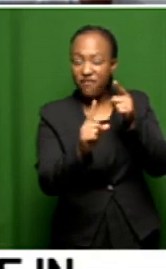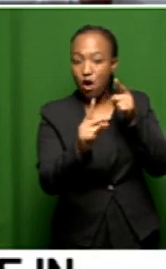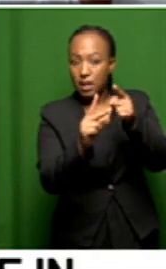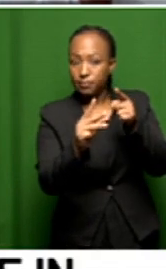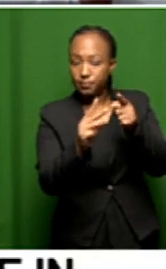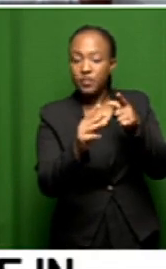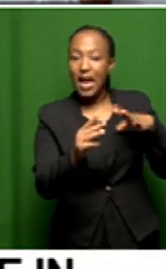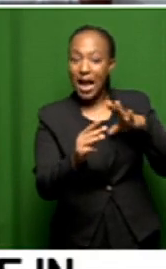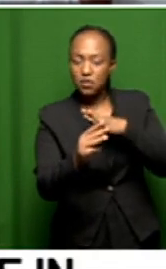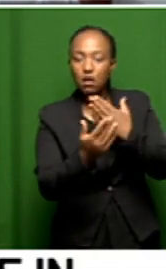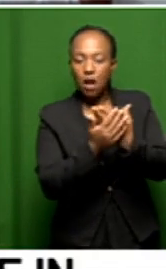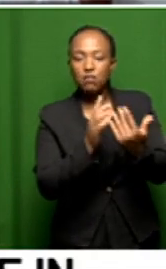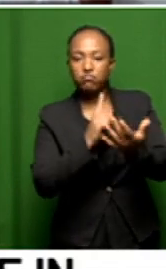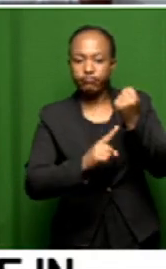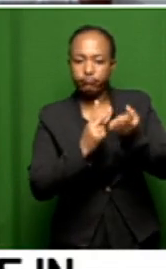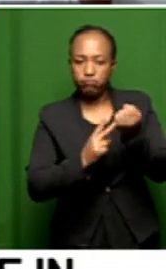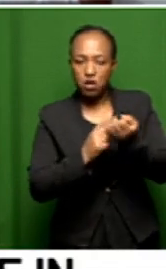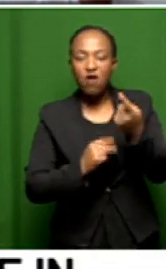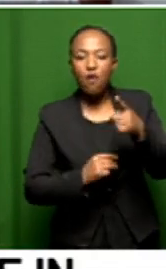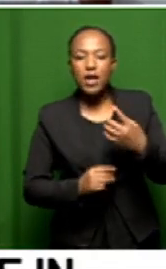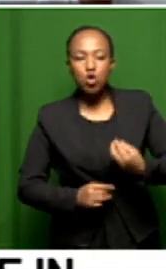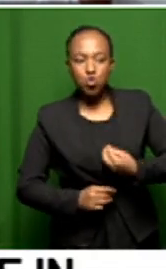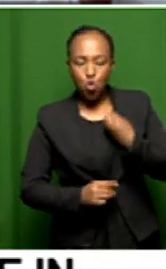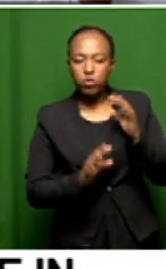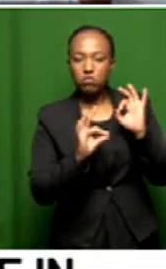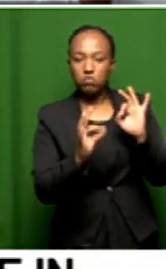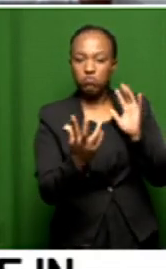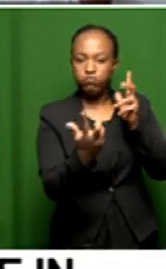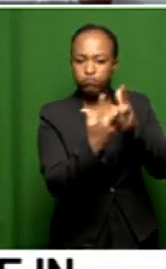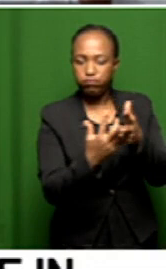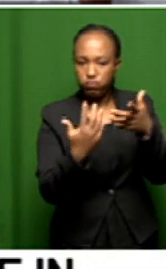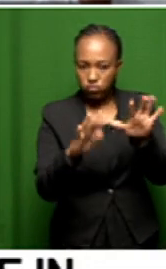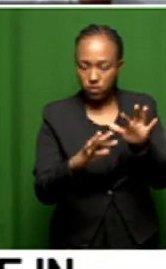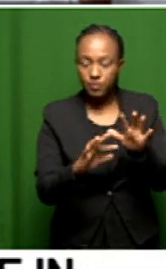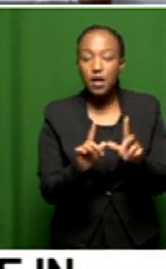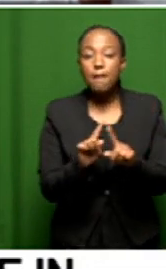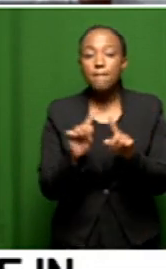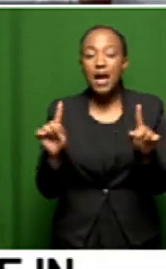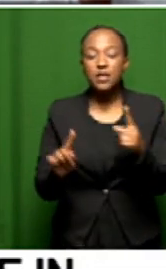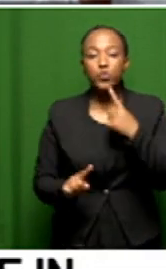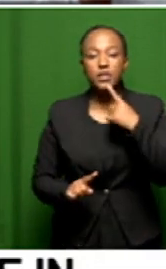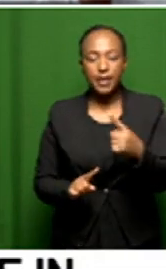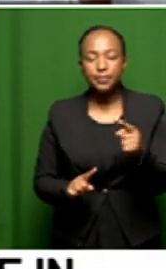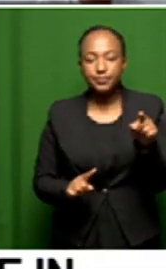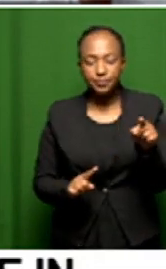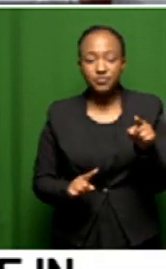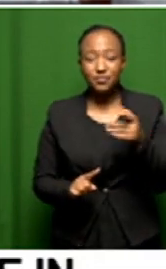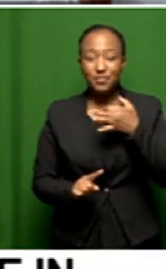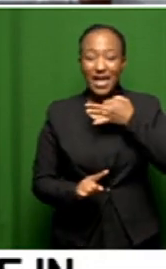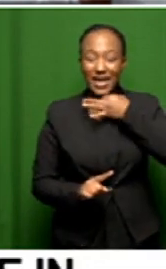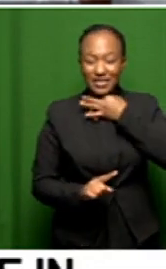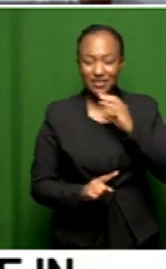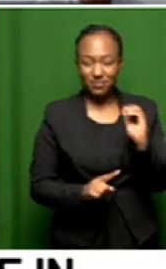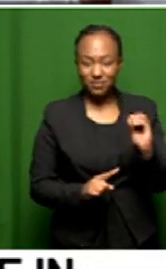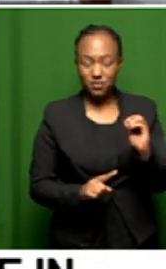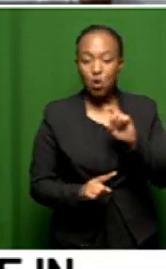translate into the interest of youth. So that is the condition that has been given. But as I said, that it's also, there is a risk element to